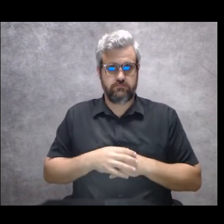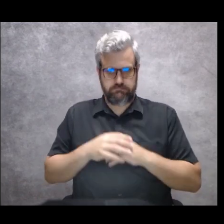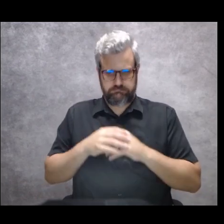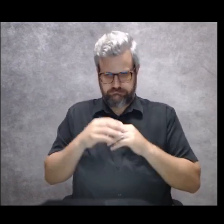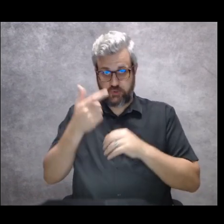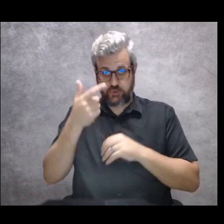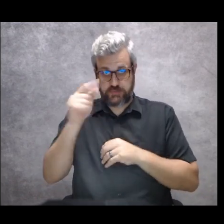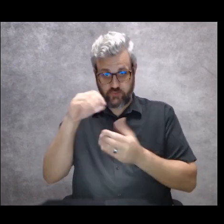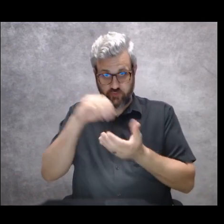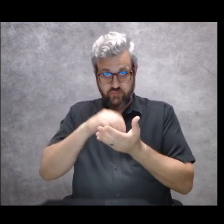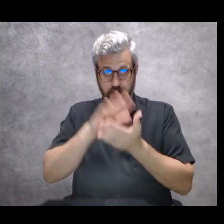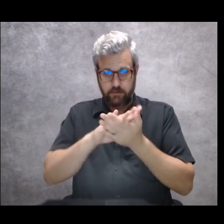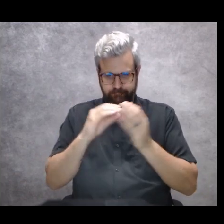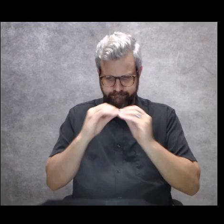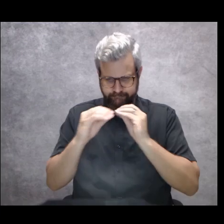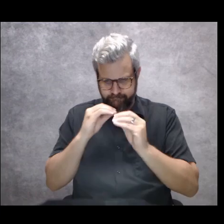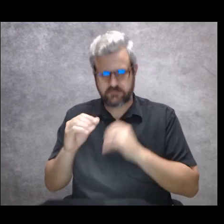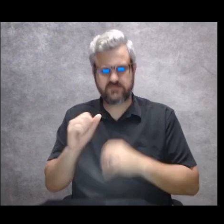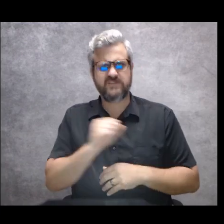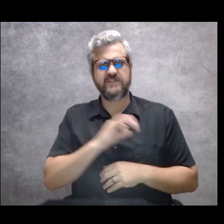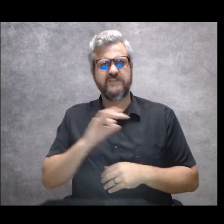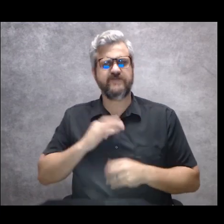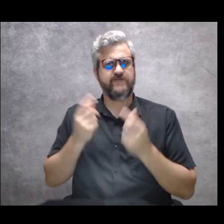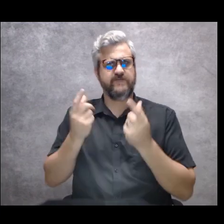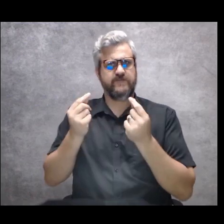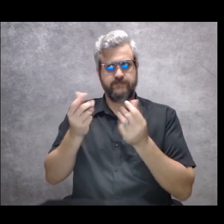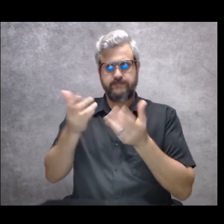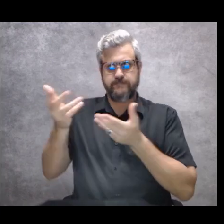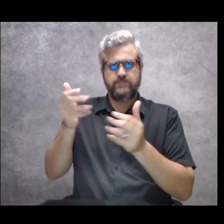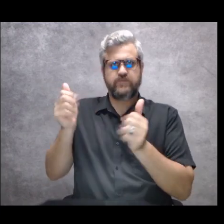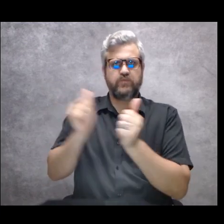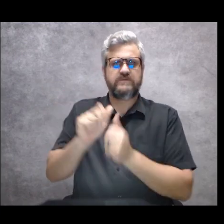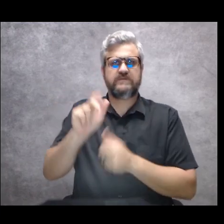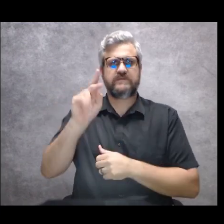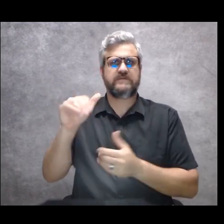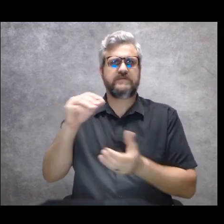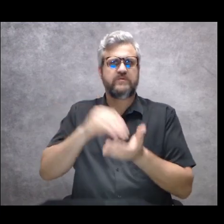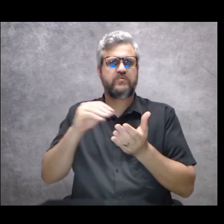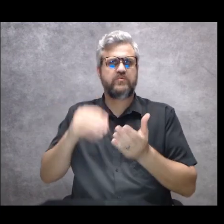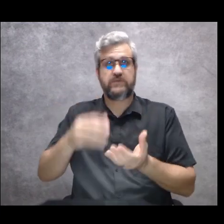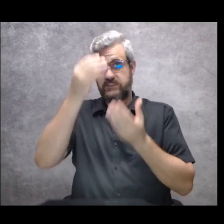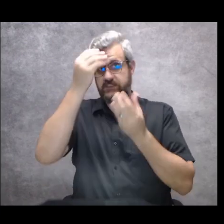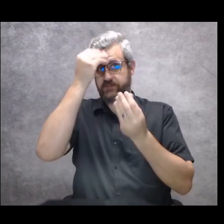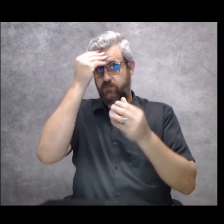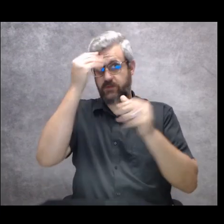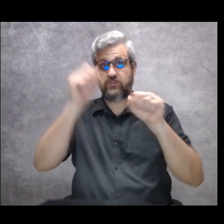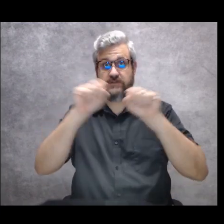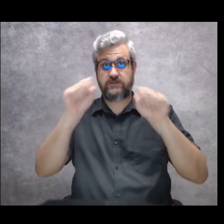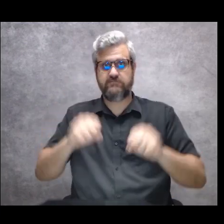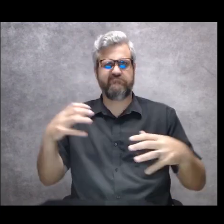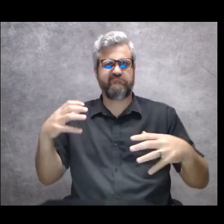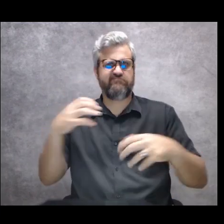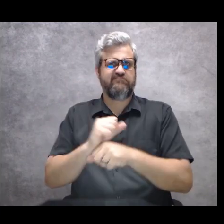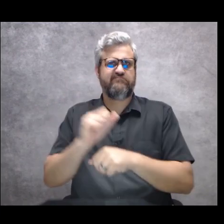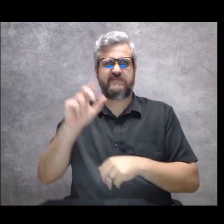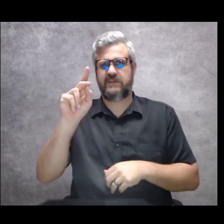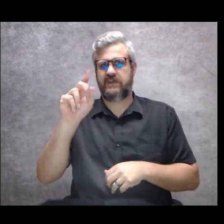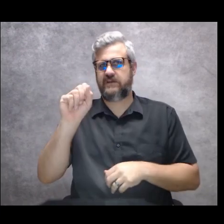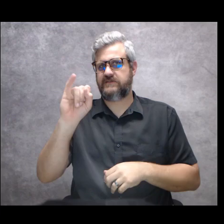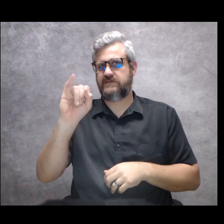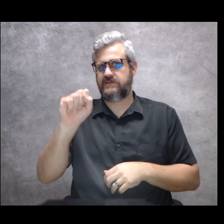To correct GT records, staff may need to work with the Kentucky Student Information System CASIS